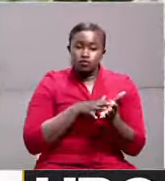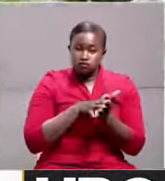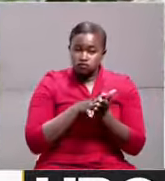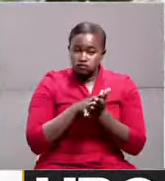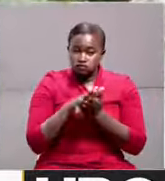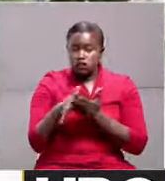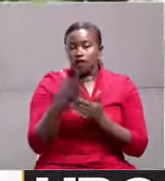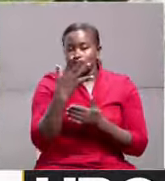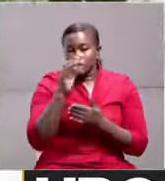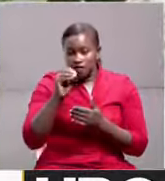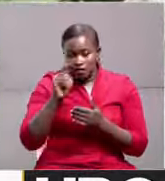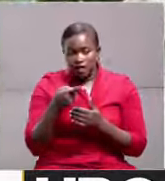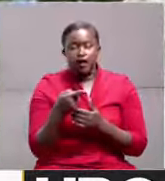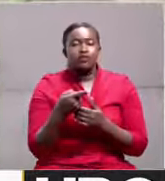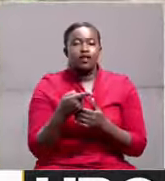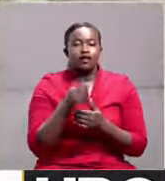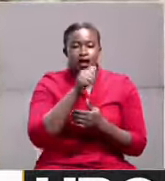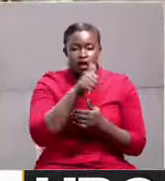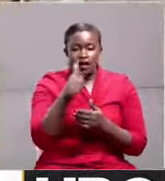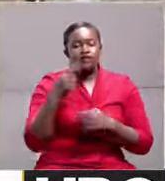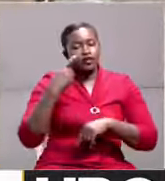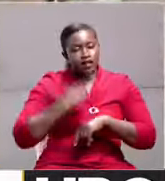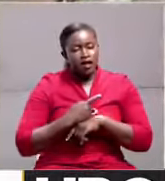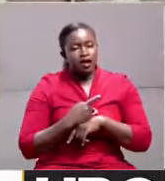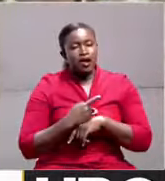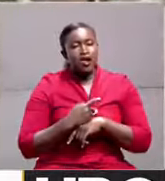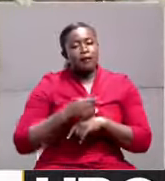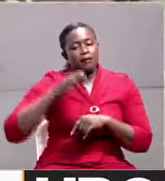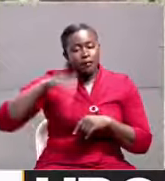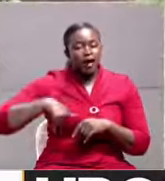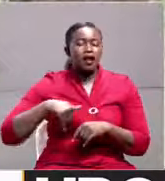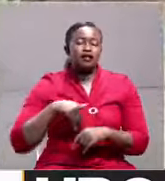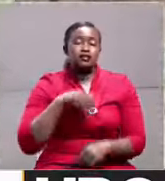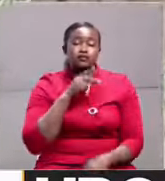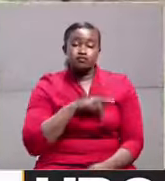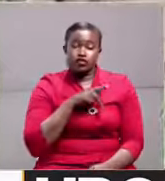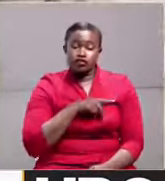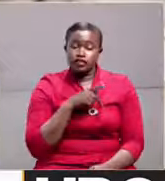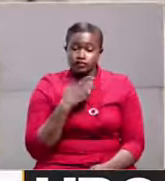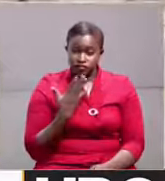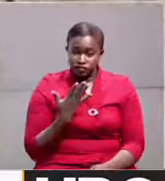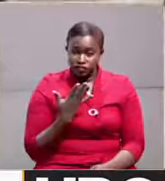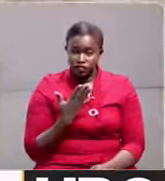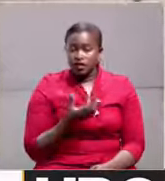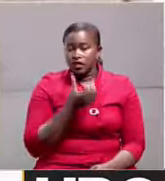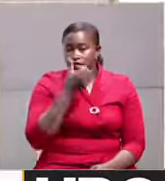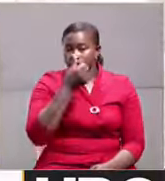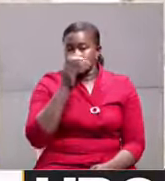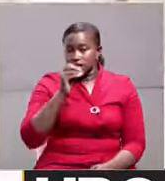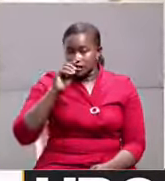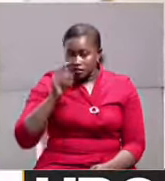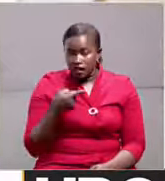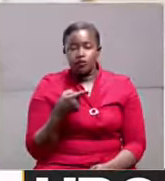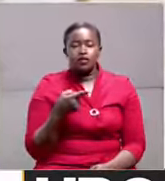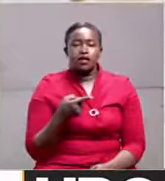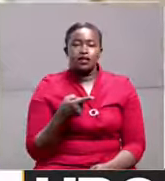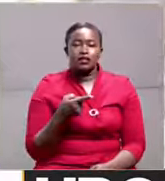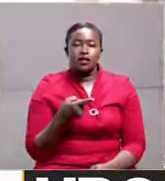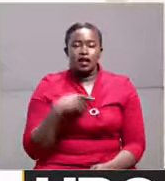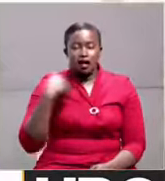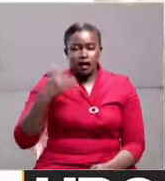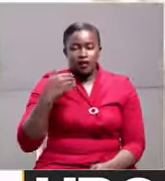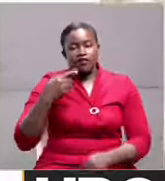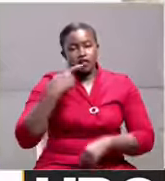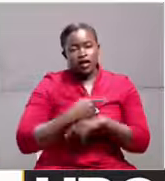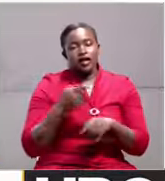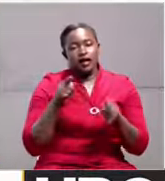is 50,000 shillings per day. That leaves us with a balance of 60,000 shillings per day as